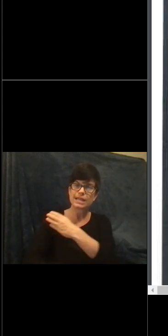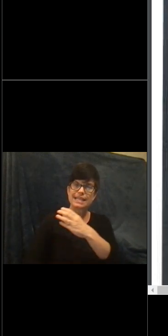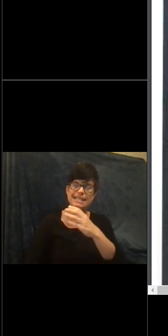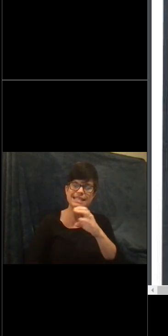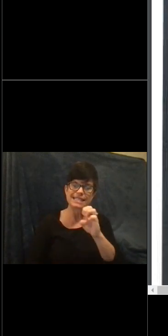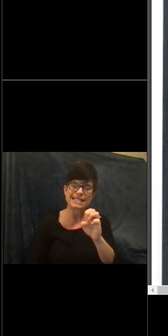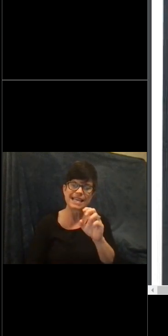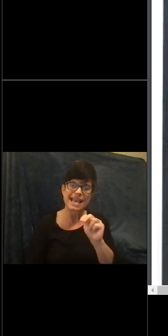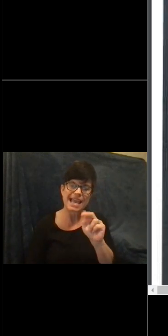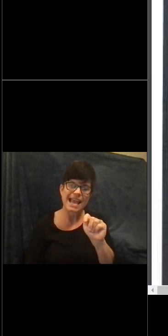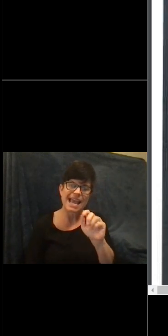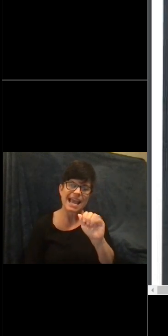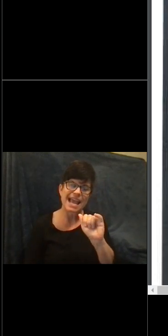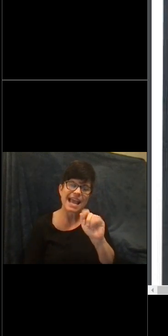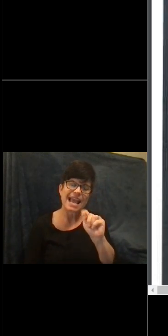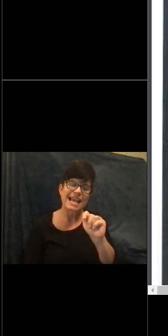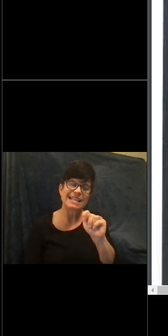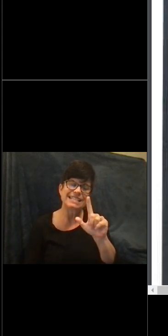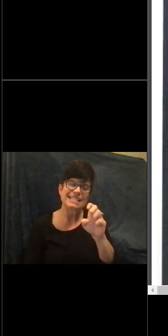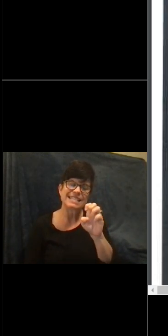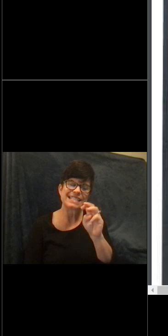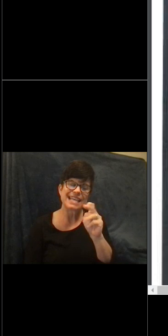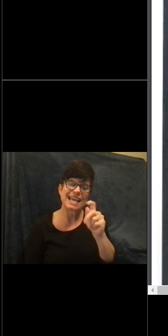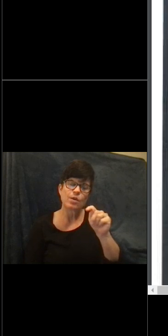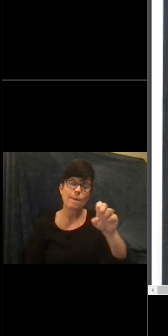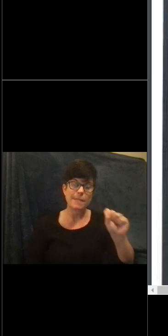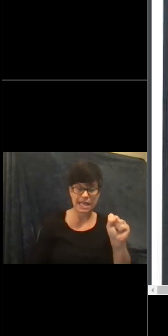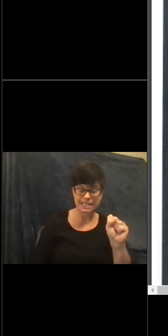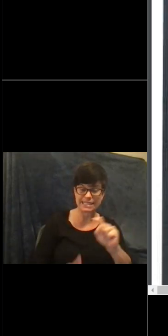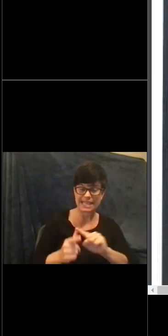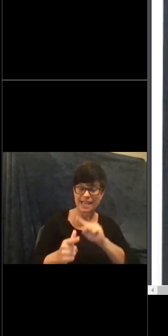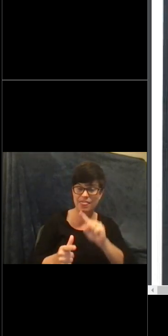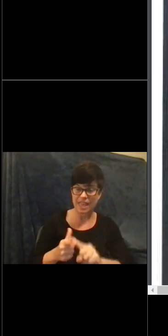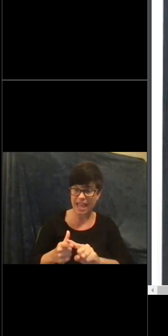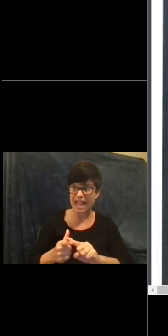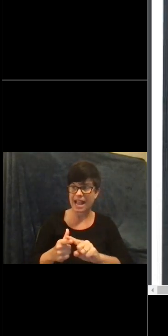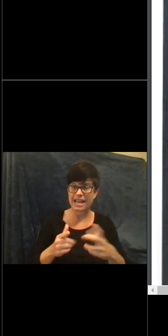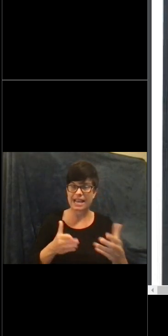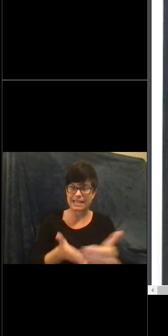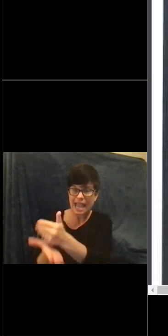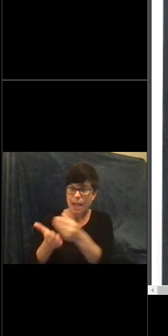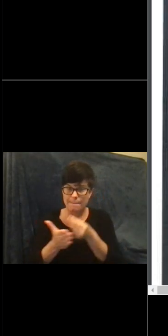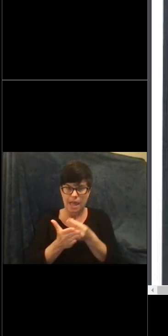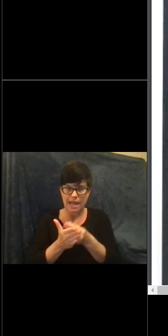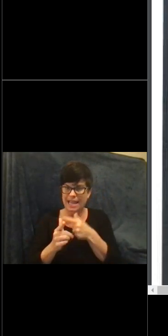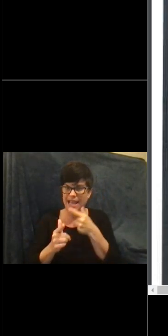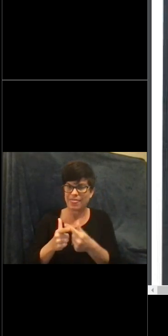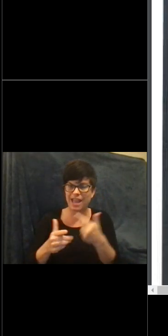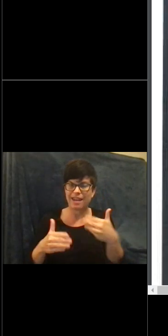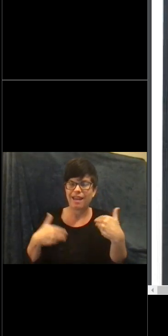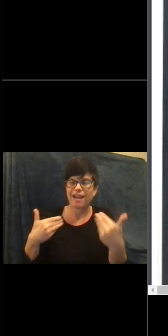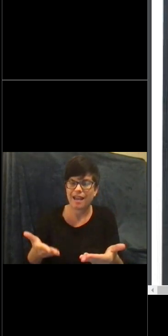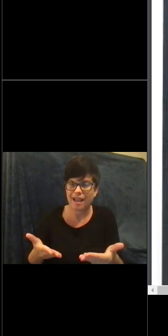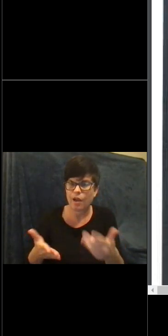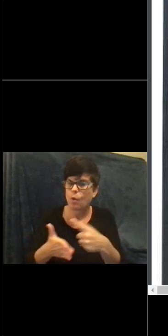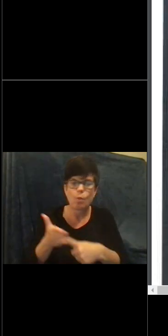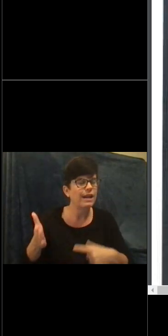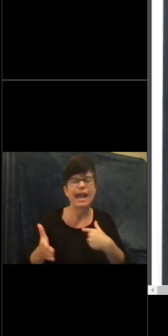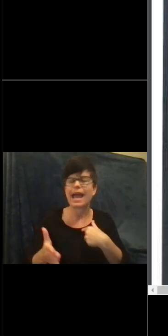acquire those and then flip this property. And then what? And so I don't think it's good government. I don't think it's good